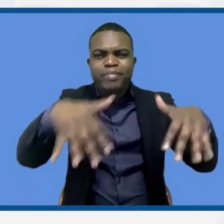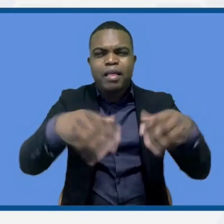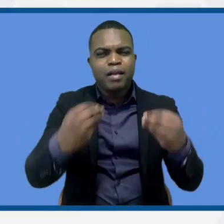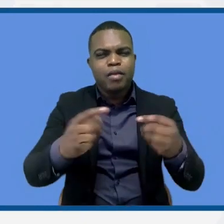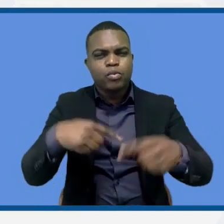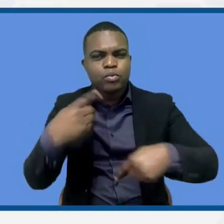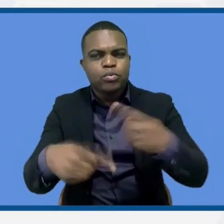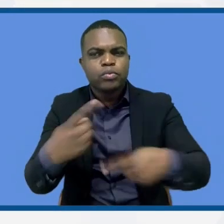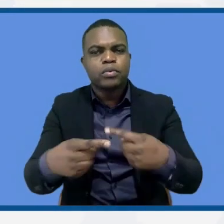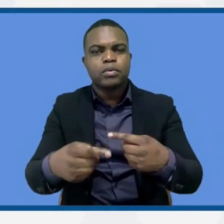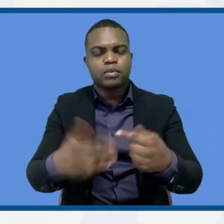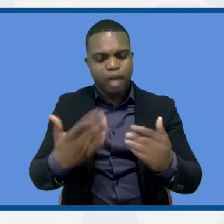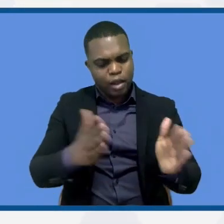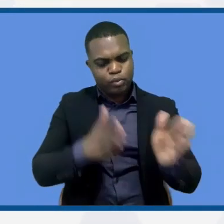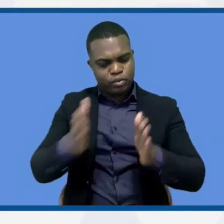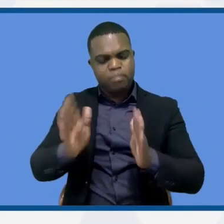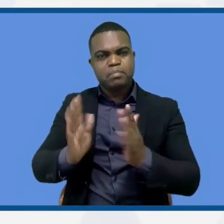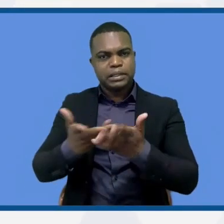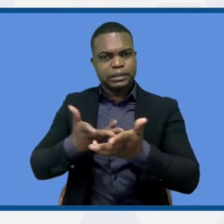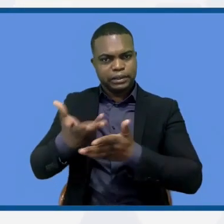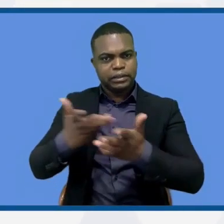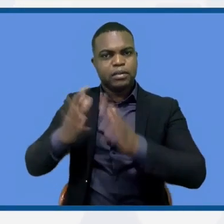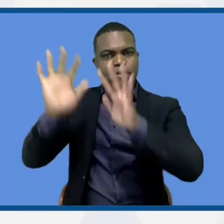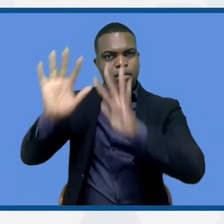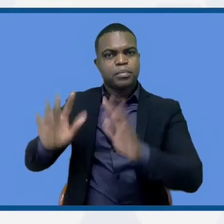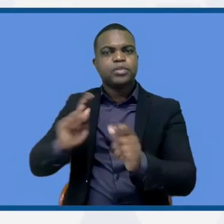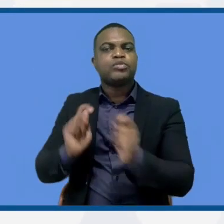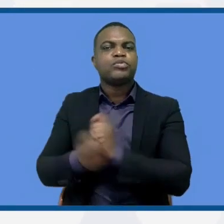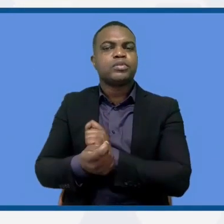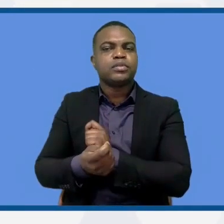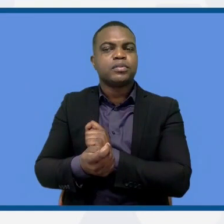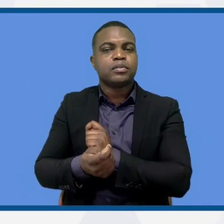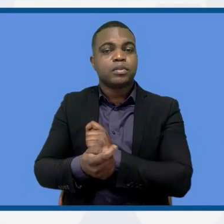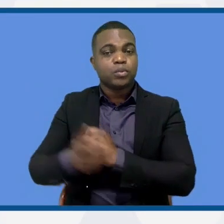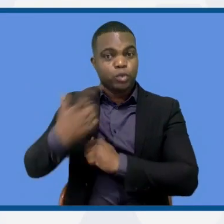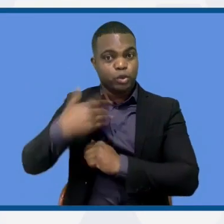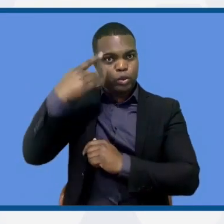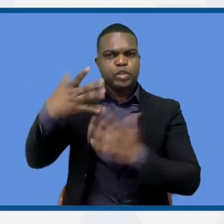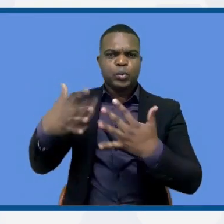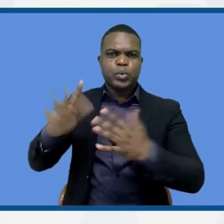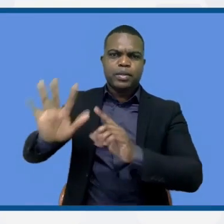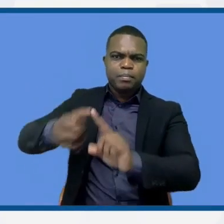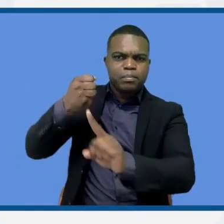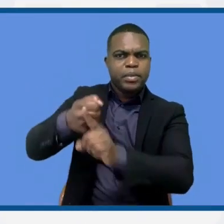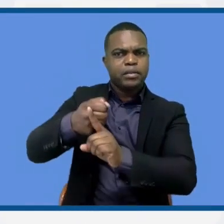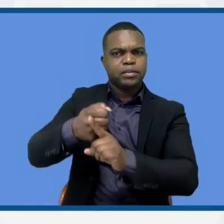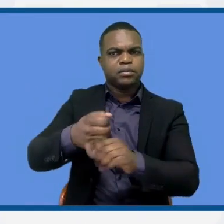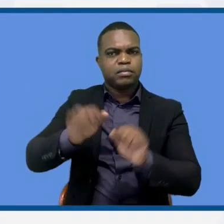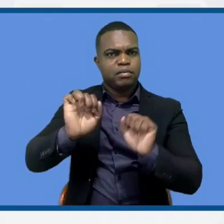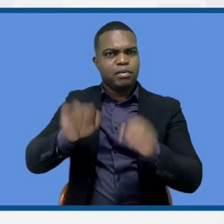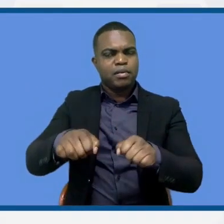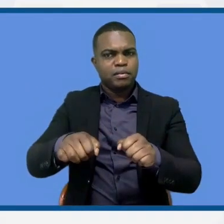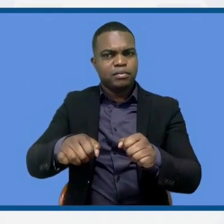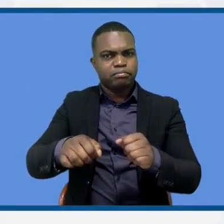the economies of the countries. This is generalized, it is fast, and it's intensifying as we speak. The